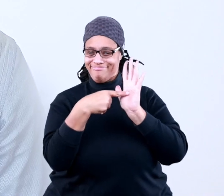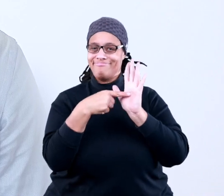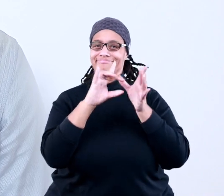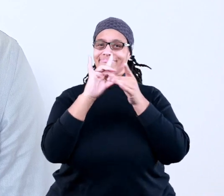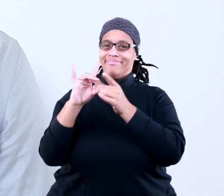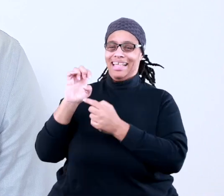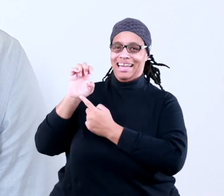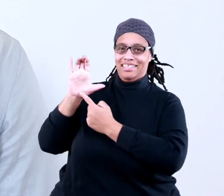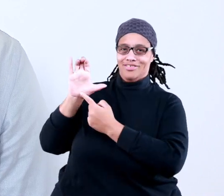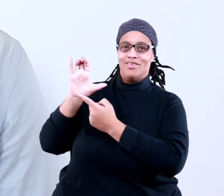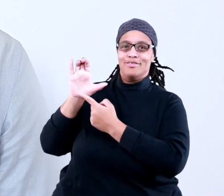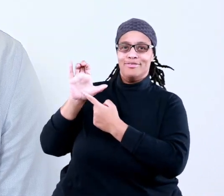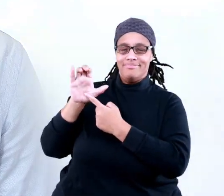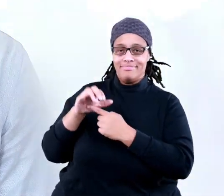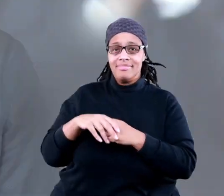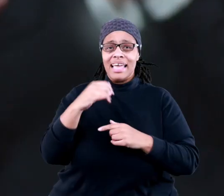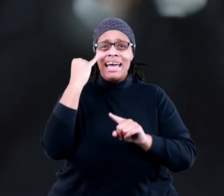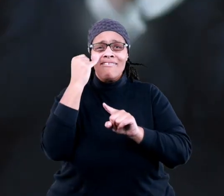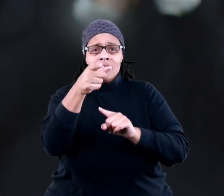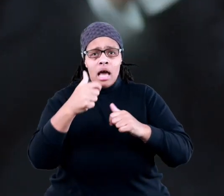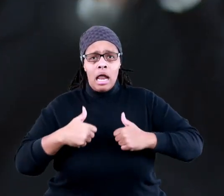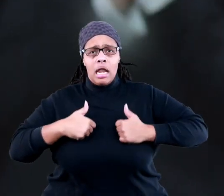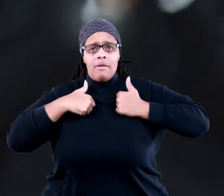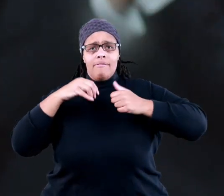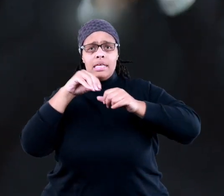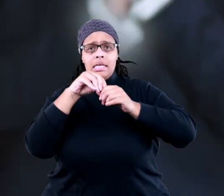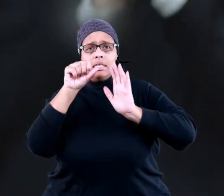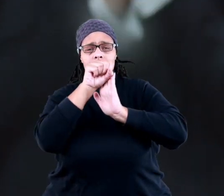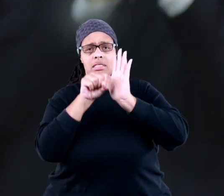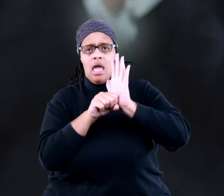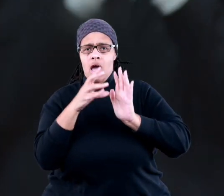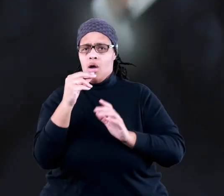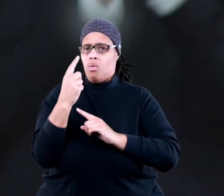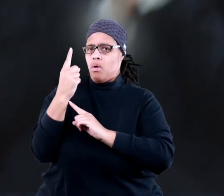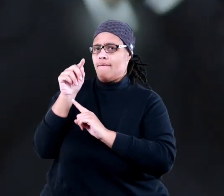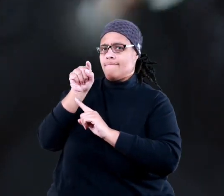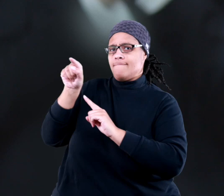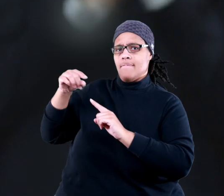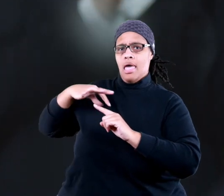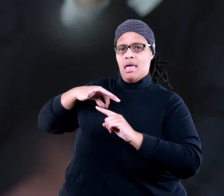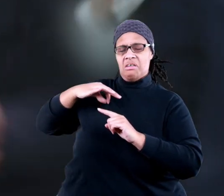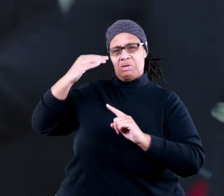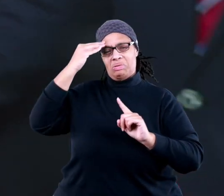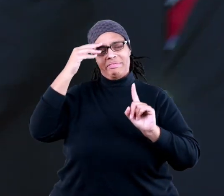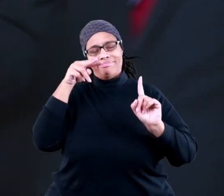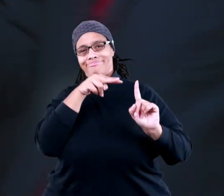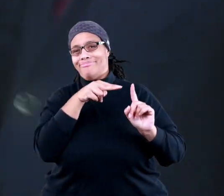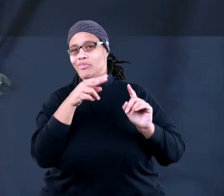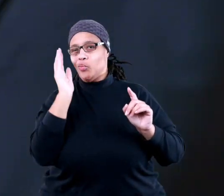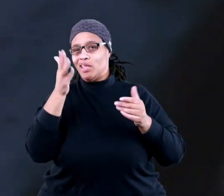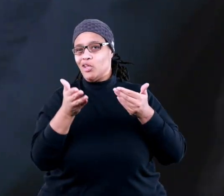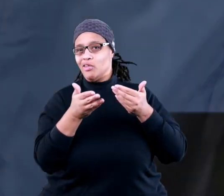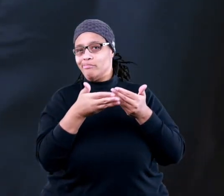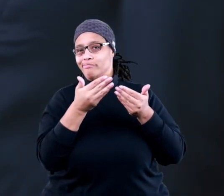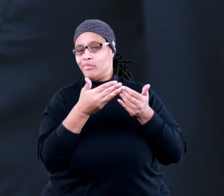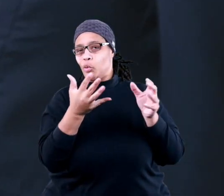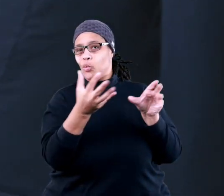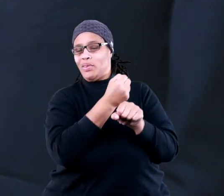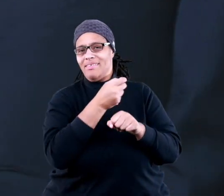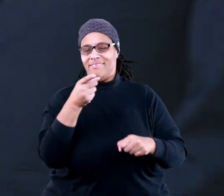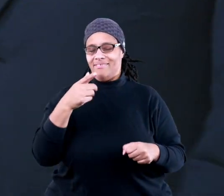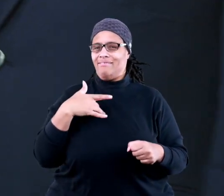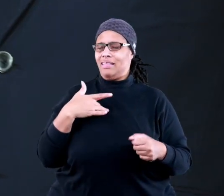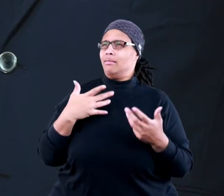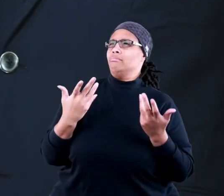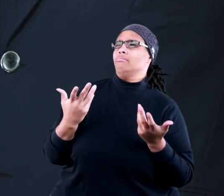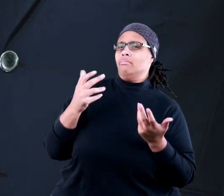criticisms of the Electoral College. If you live in a state that one of the candidates know he or she will easily win, you might